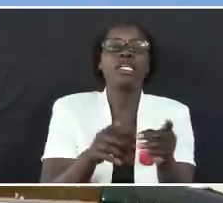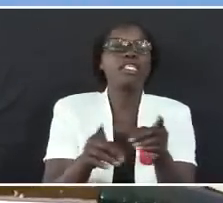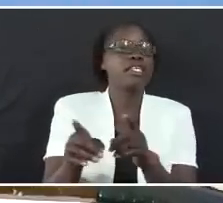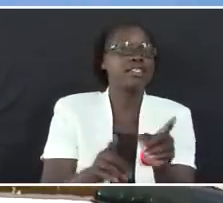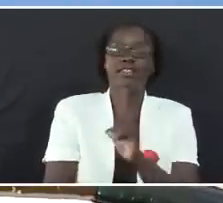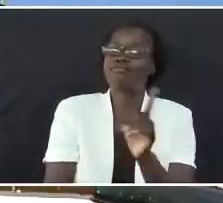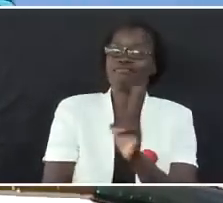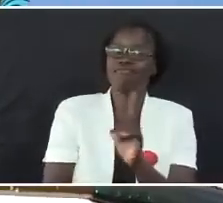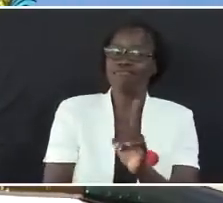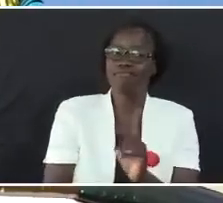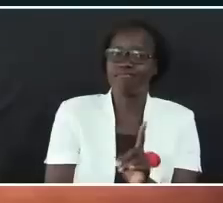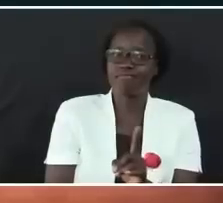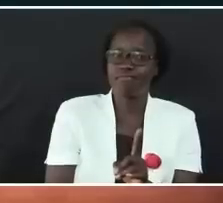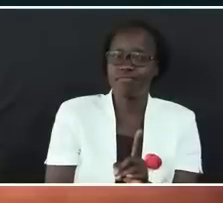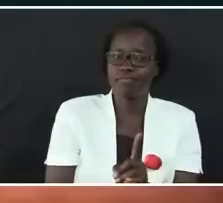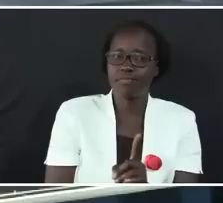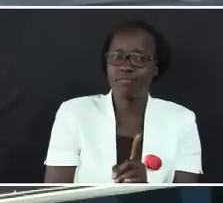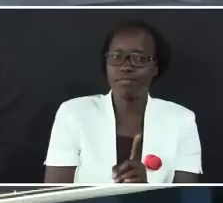direction.